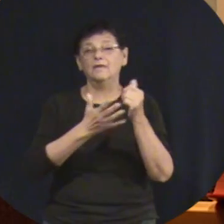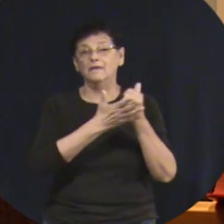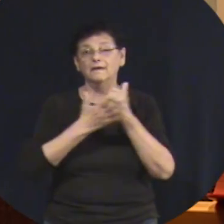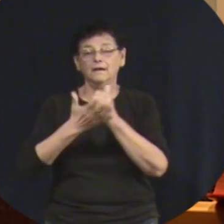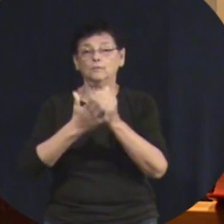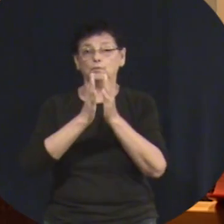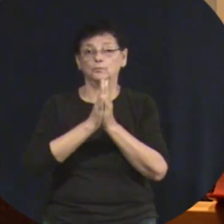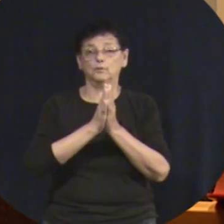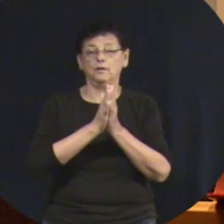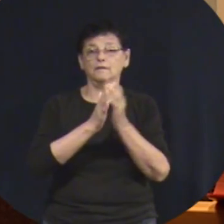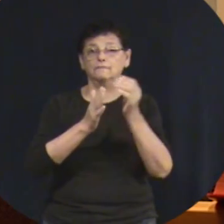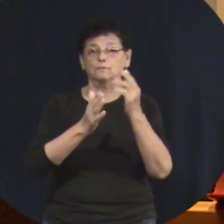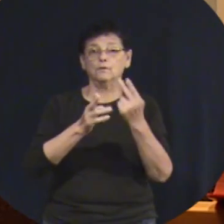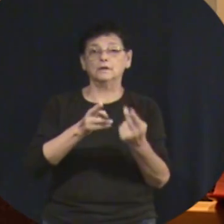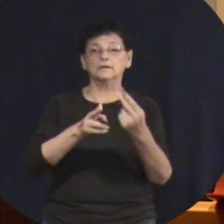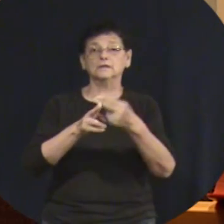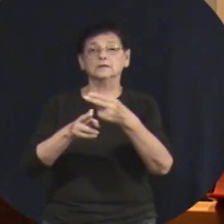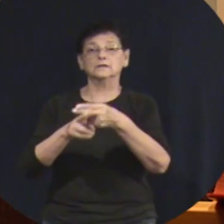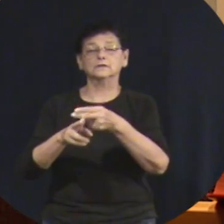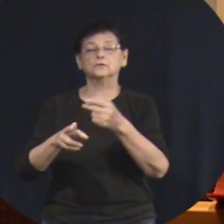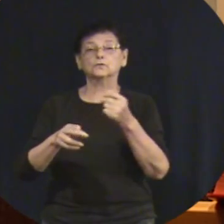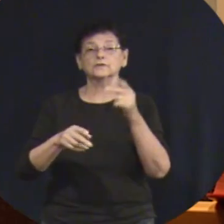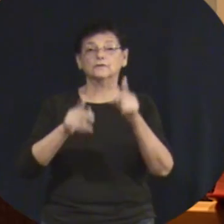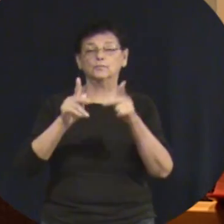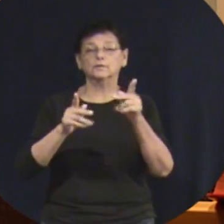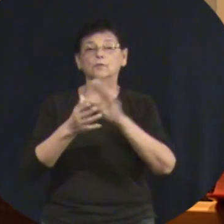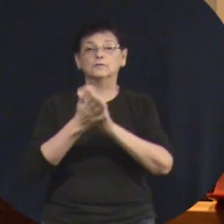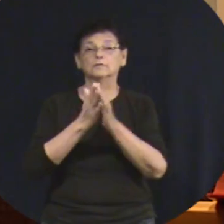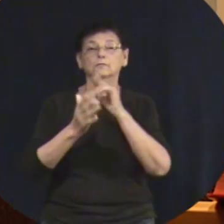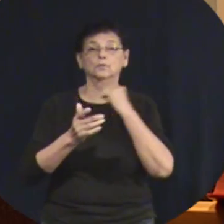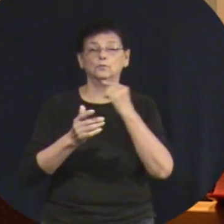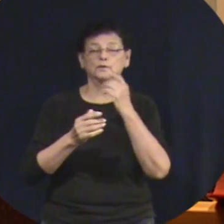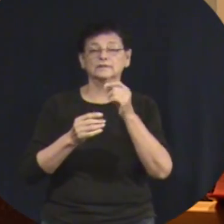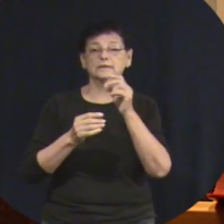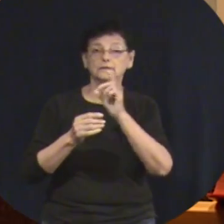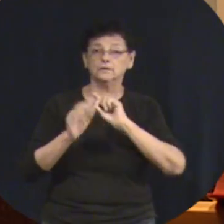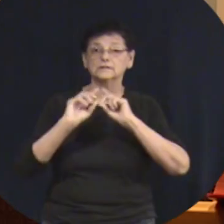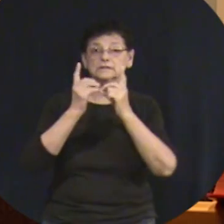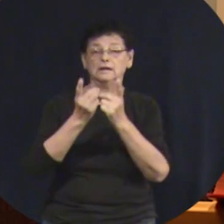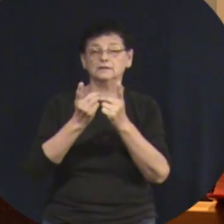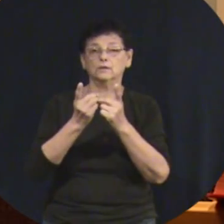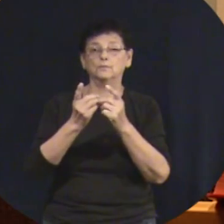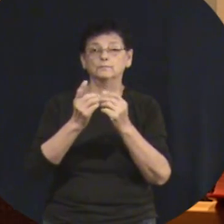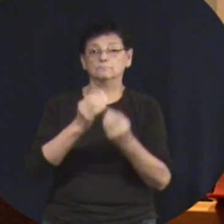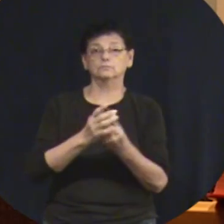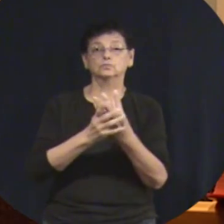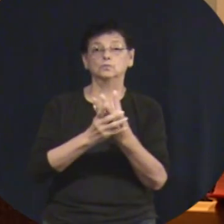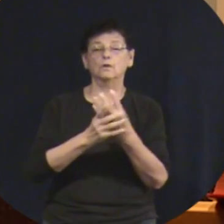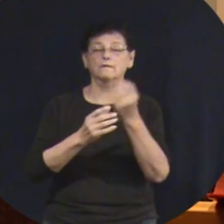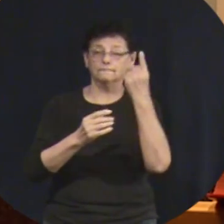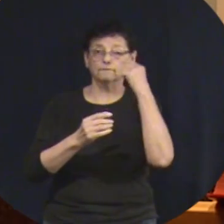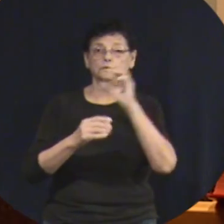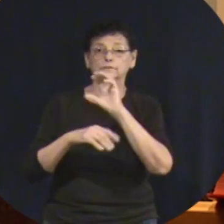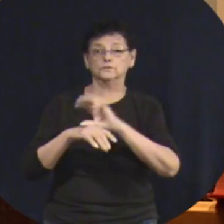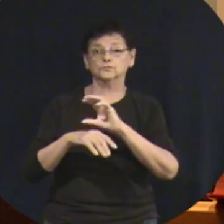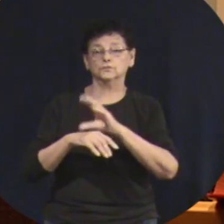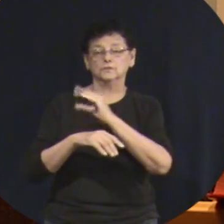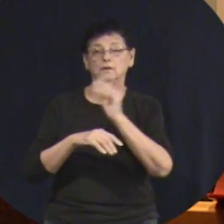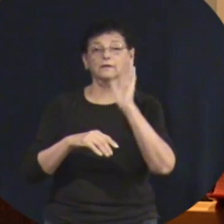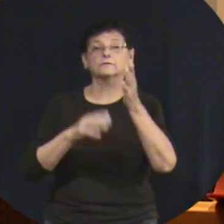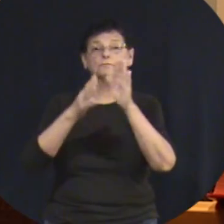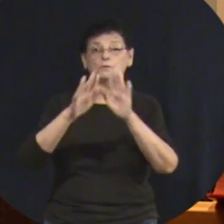intercessory prayer for an increase of candidates for the priesthood in our diocese be fruitful for the church,